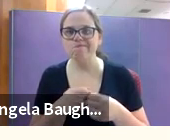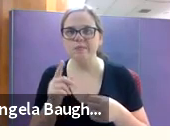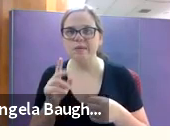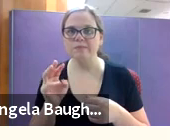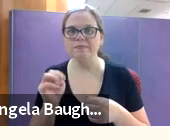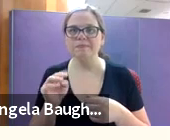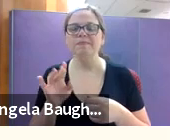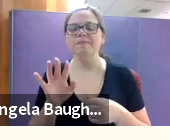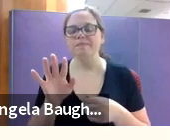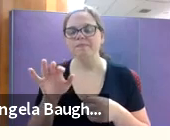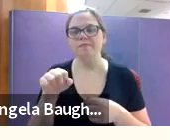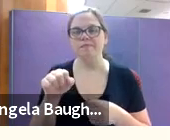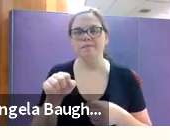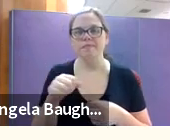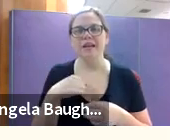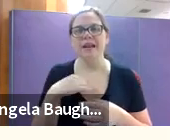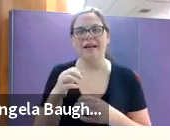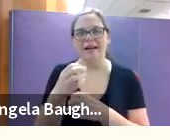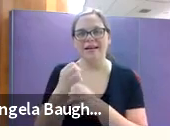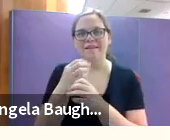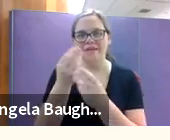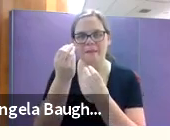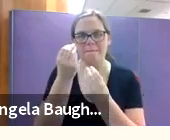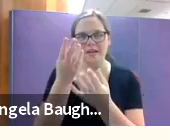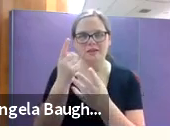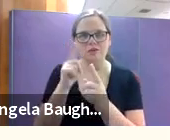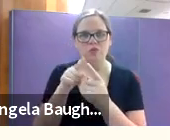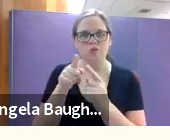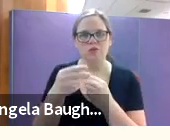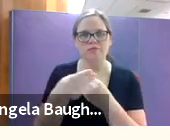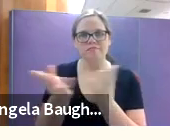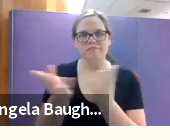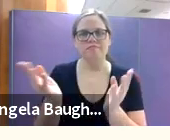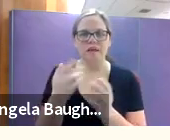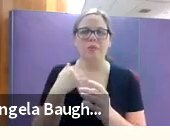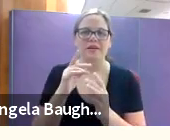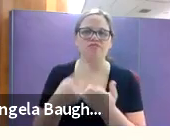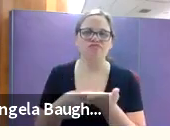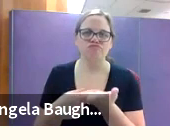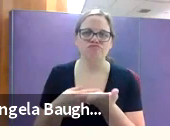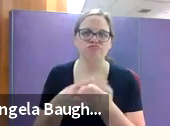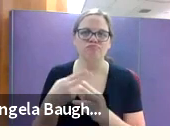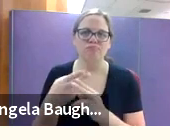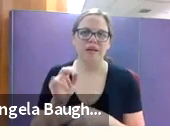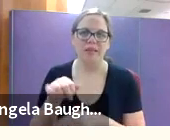And yes, I can get that information to you. We can talk about that at the next meeting.